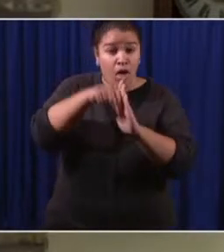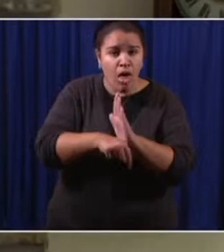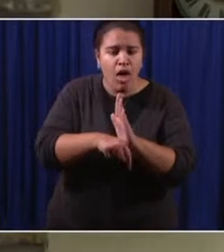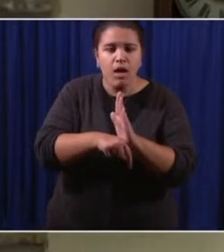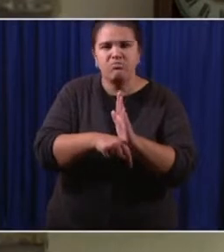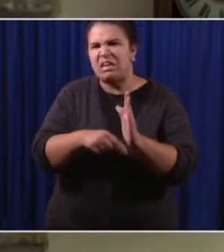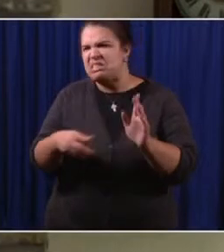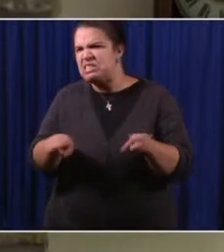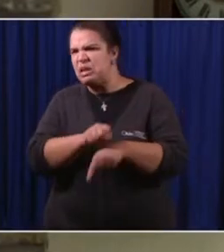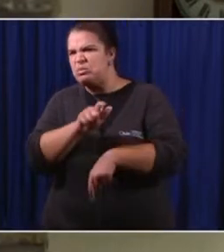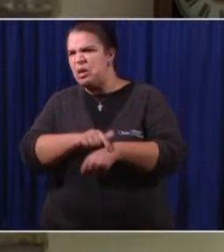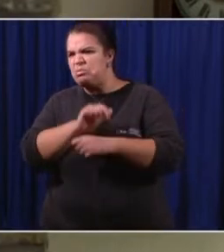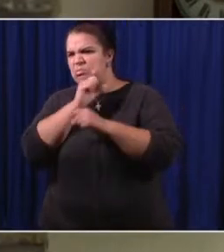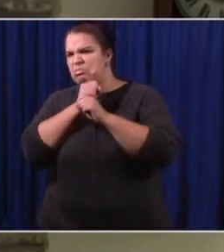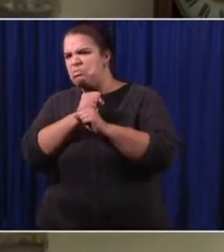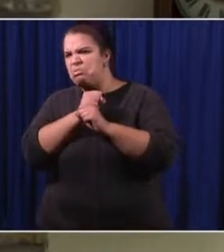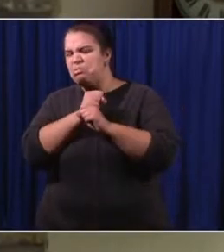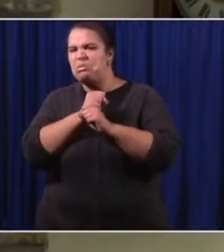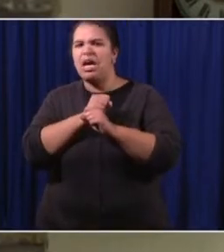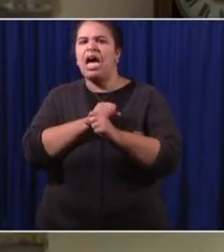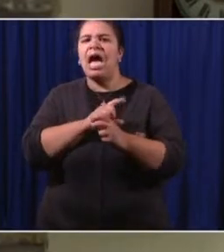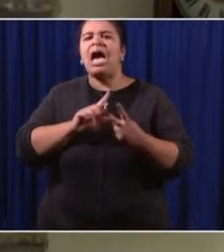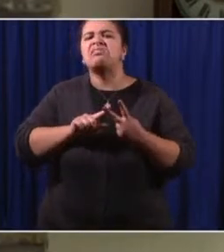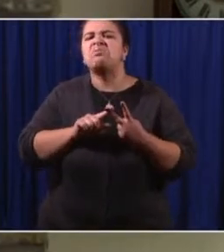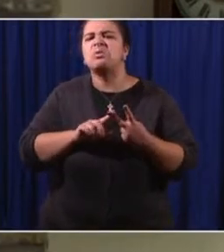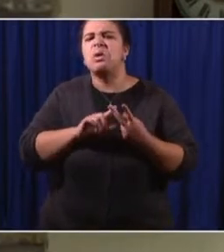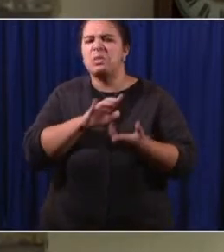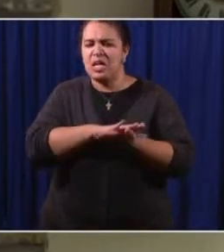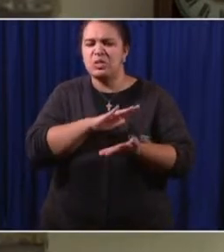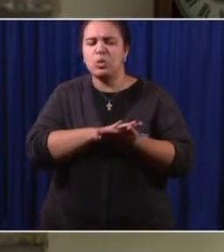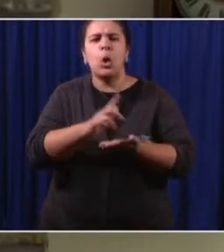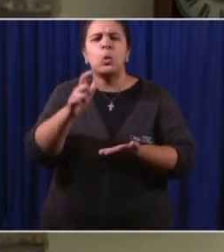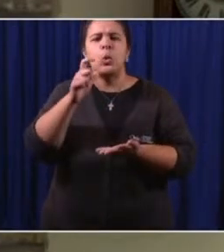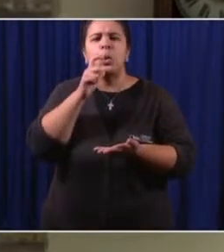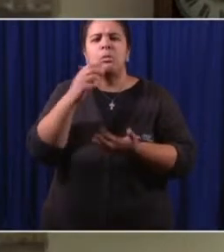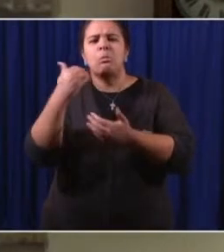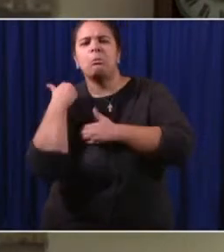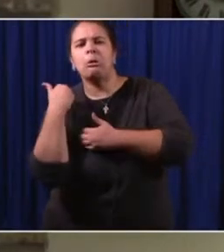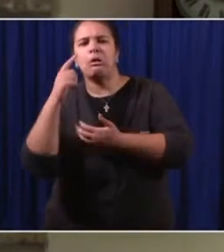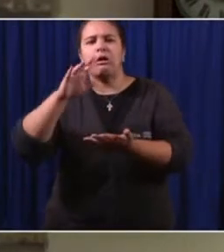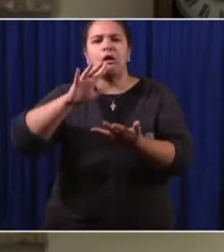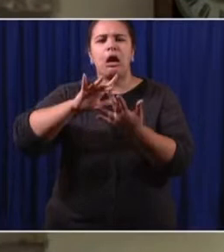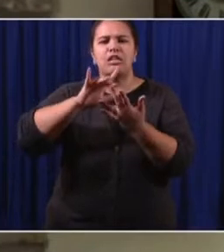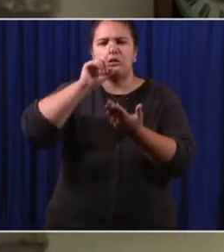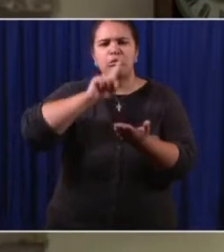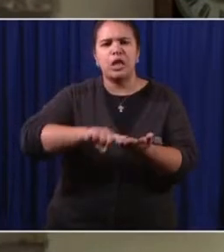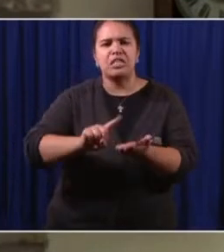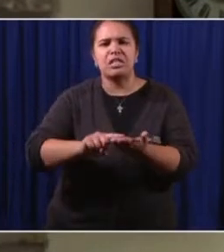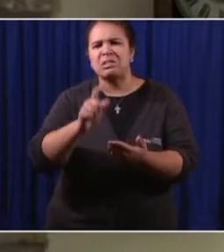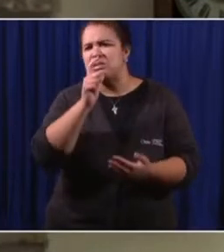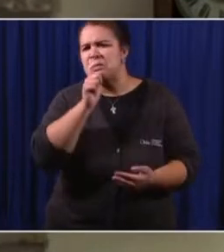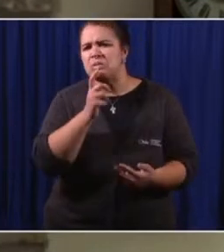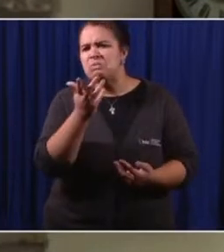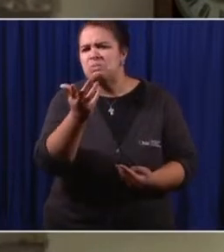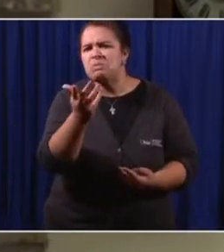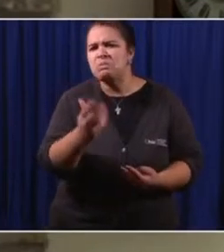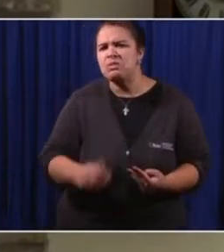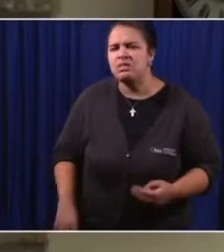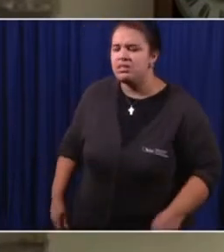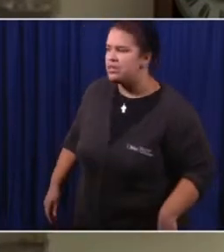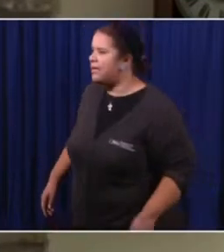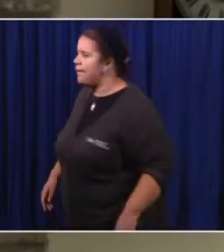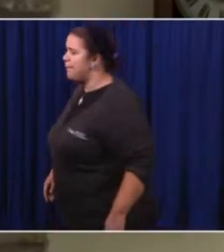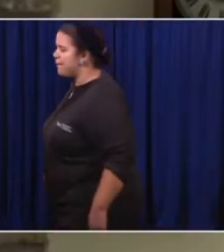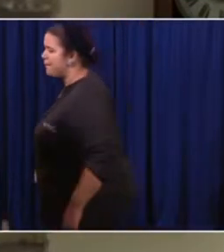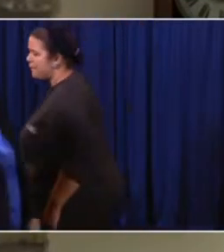secondly, who's going to be doing the contact tracing in these schools? Contact tracing, is going to be done at the county